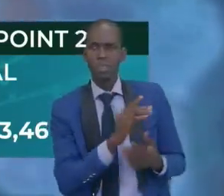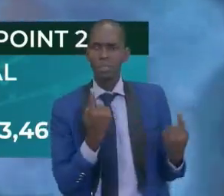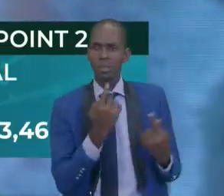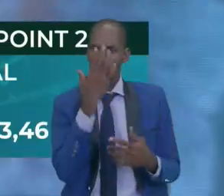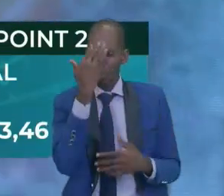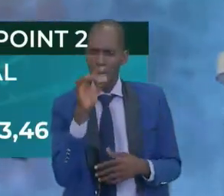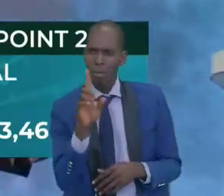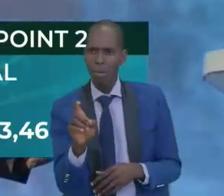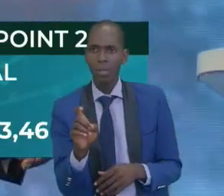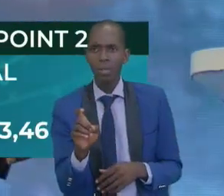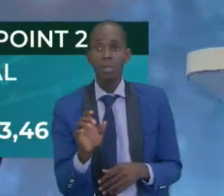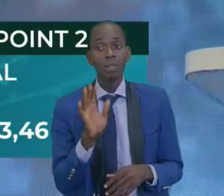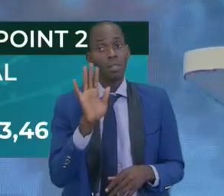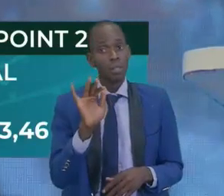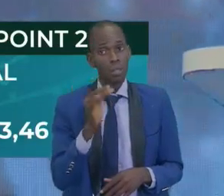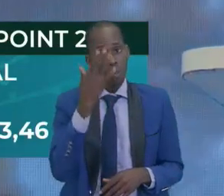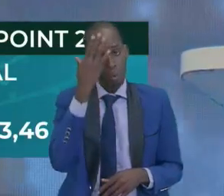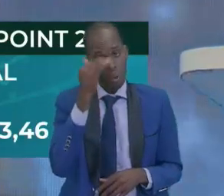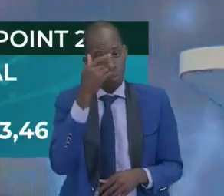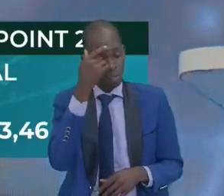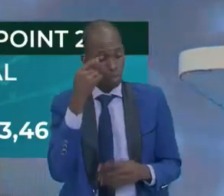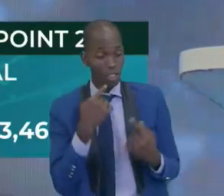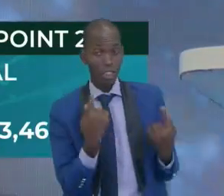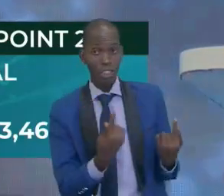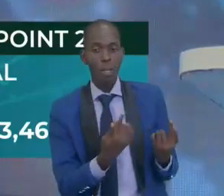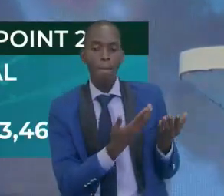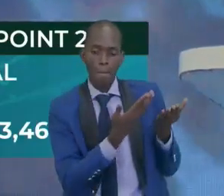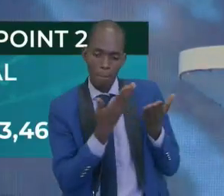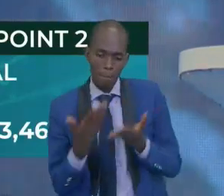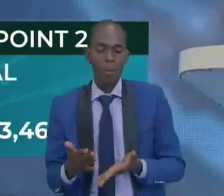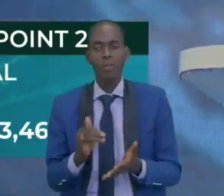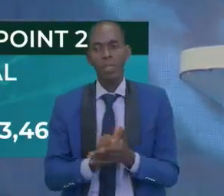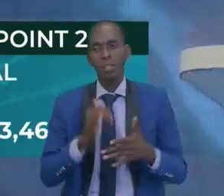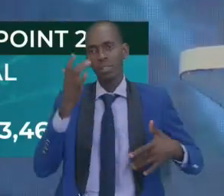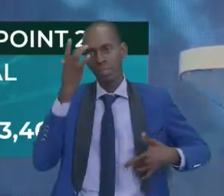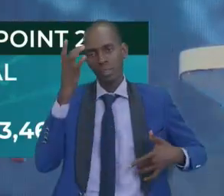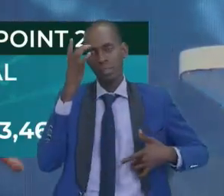he says, because sin is the cause of sickness.